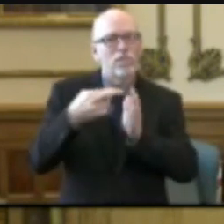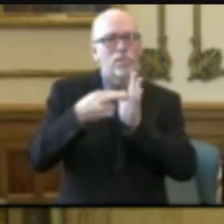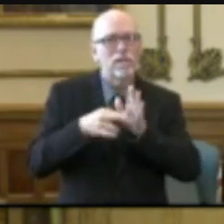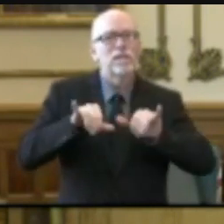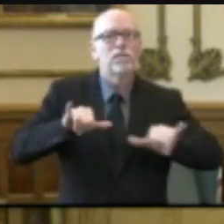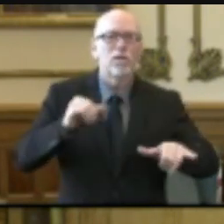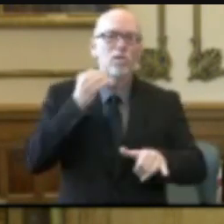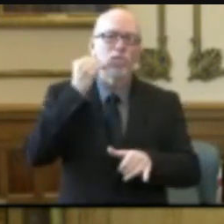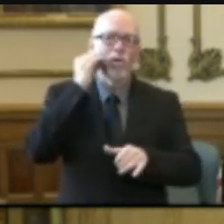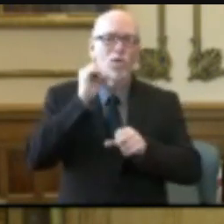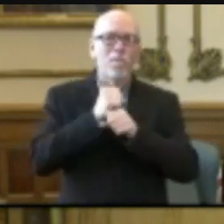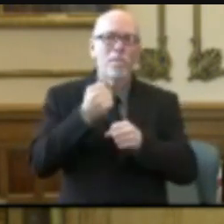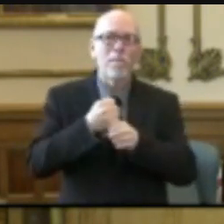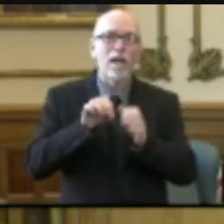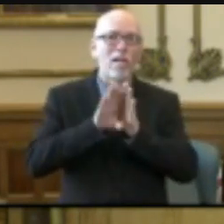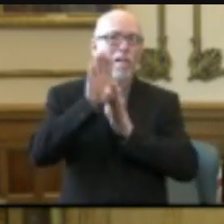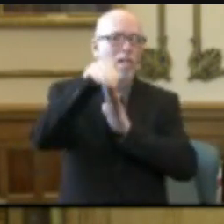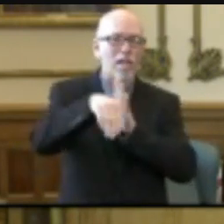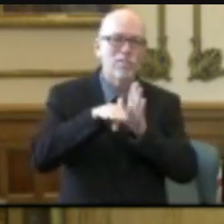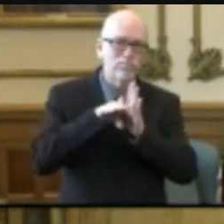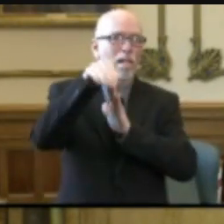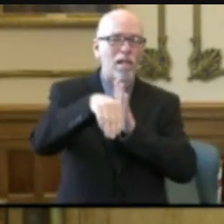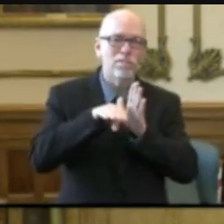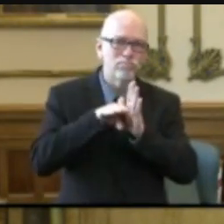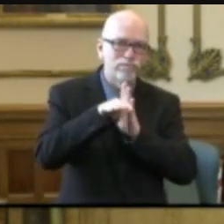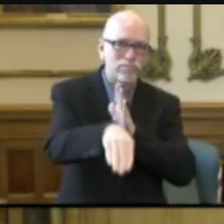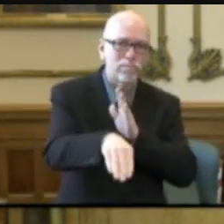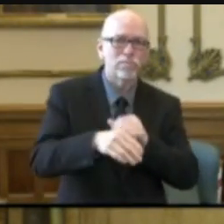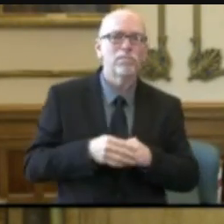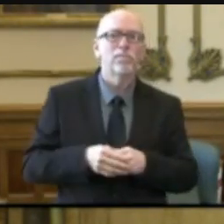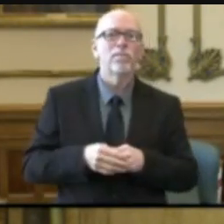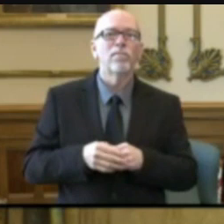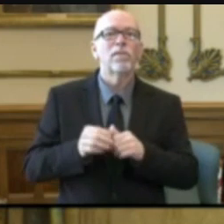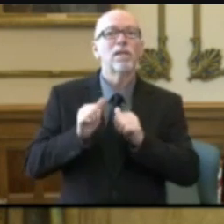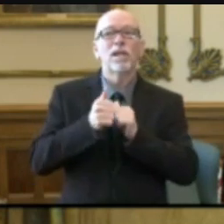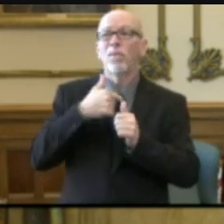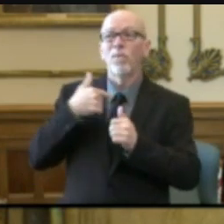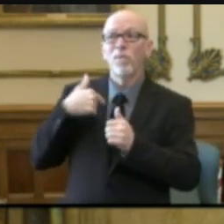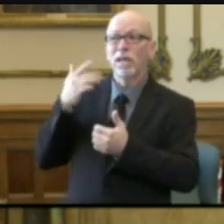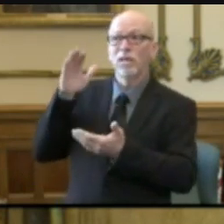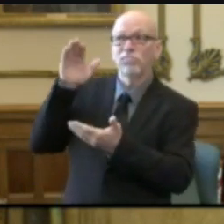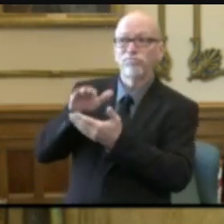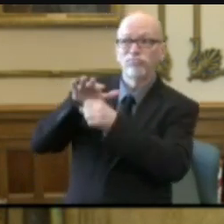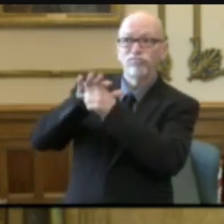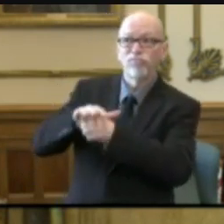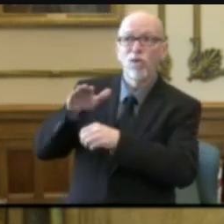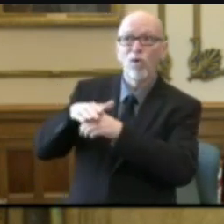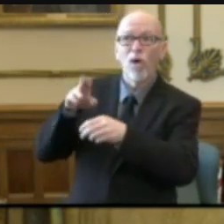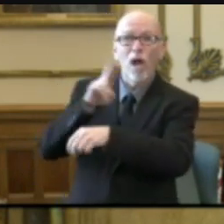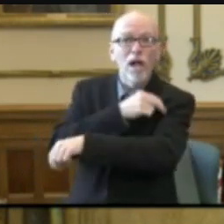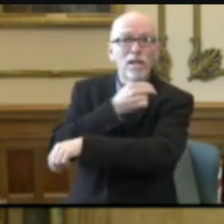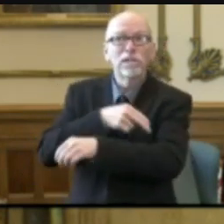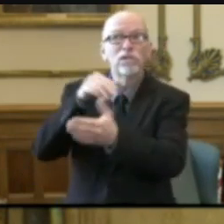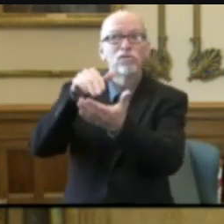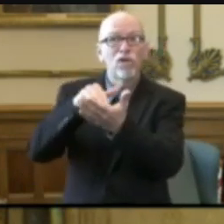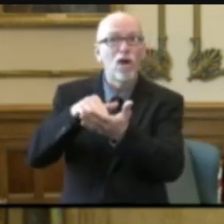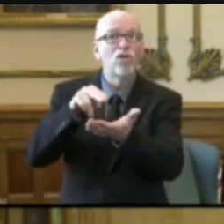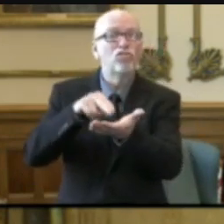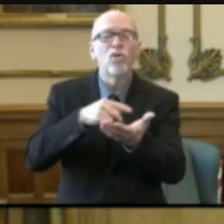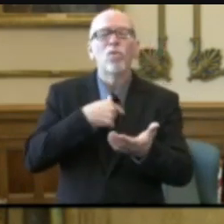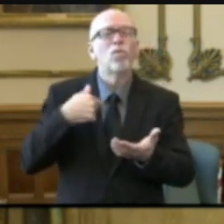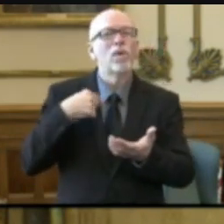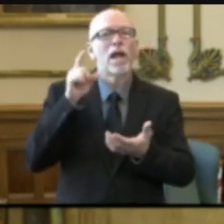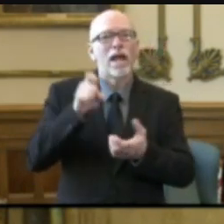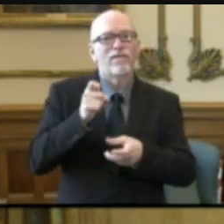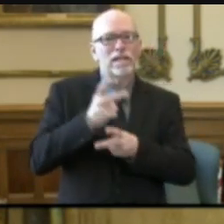as possible. The best way to keep from overwhelming our hospitals and our healthcare system is to keep people healthy. And